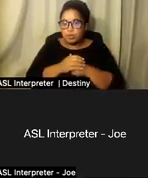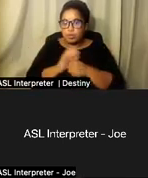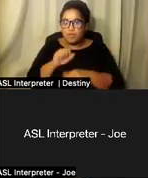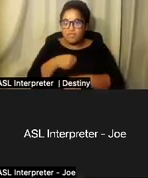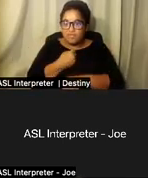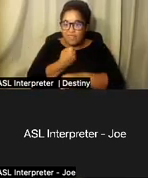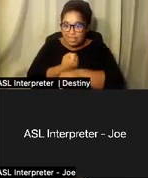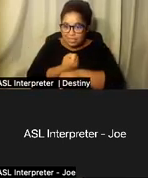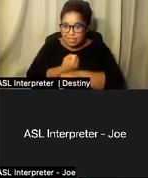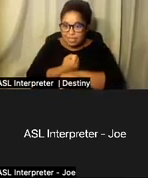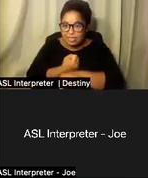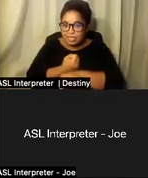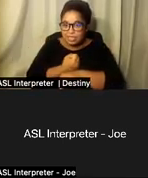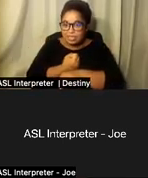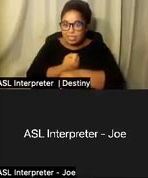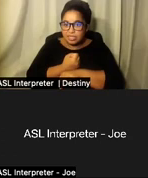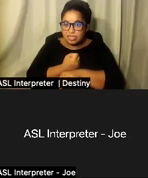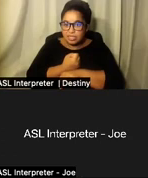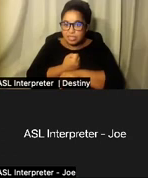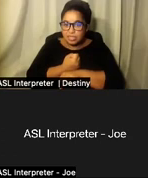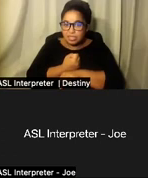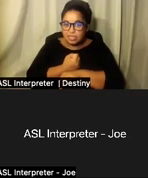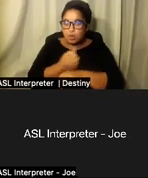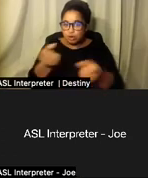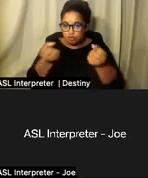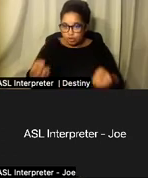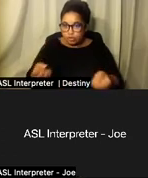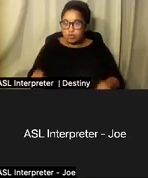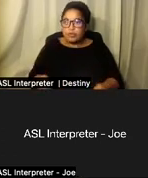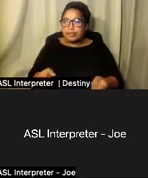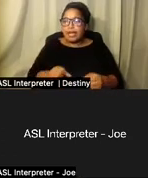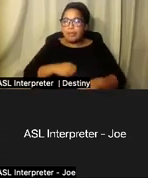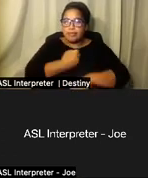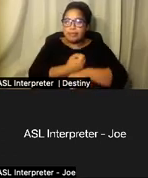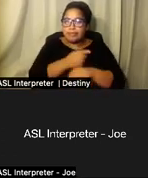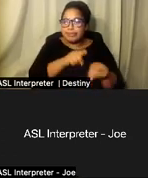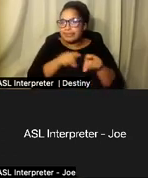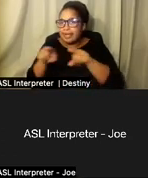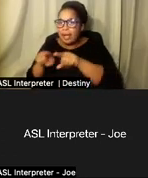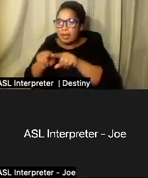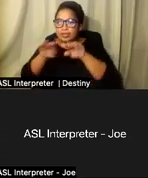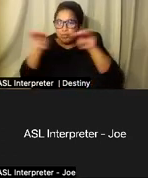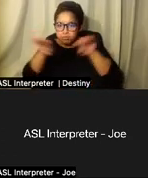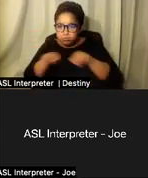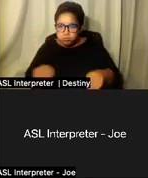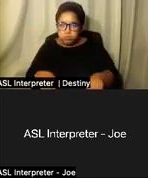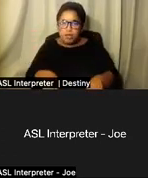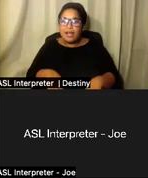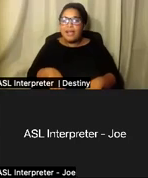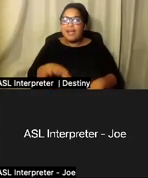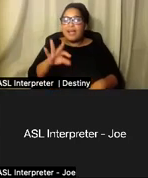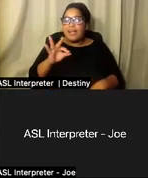shapes. A dresser can be secured the same way a bookcase can. A file cabinet can